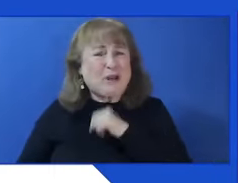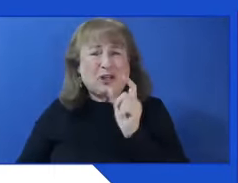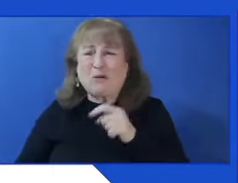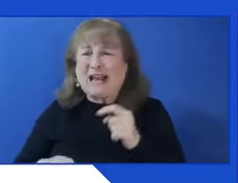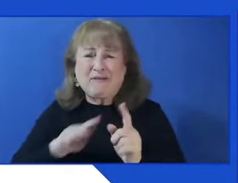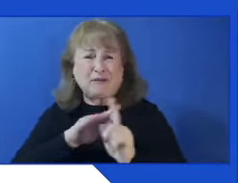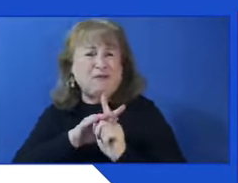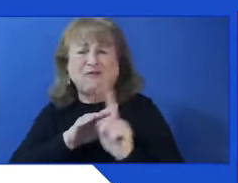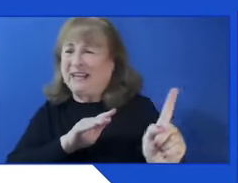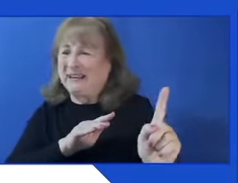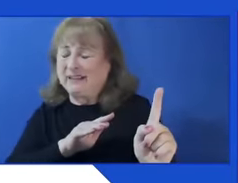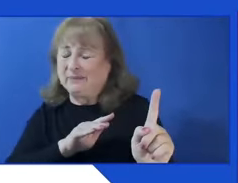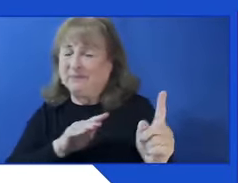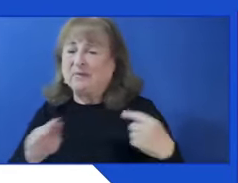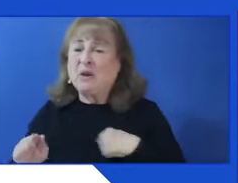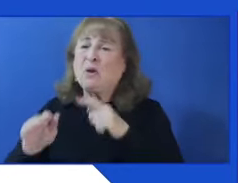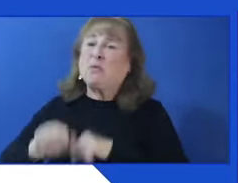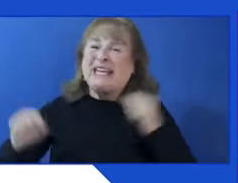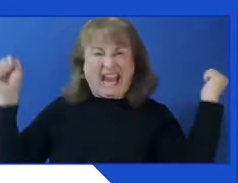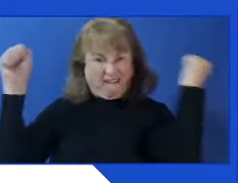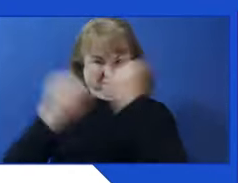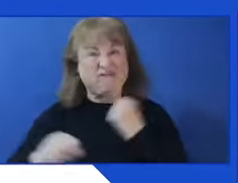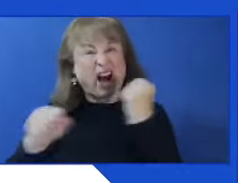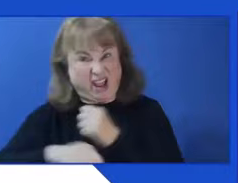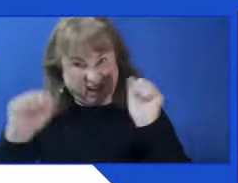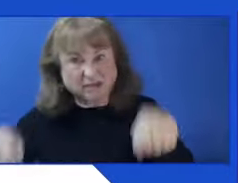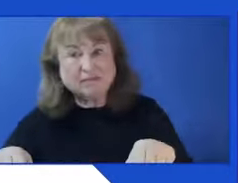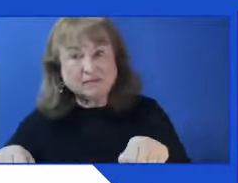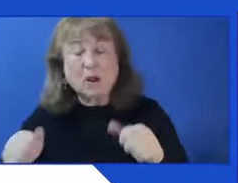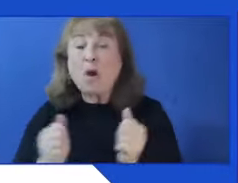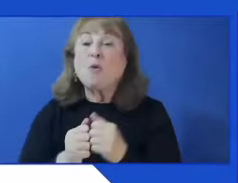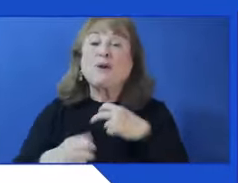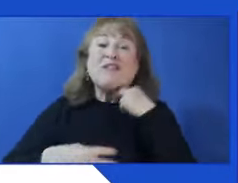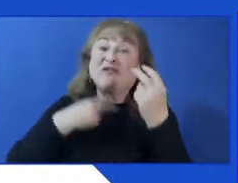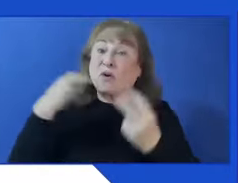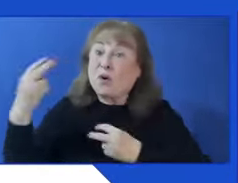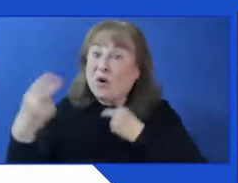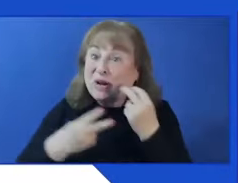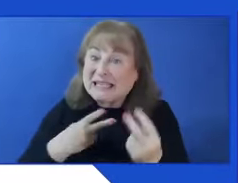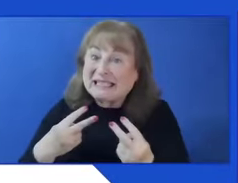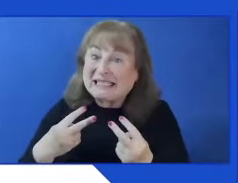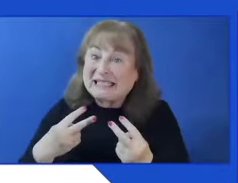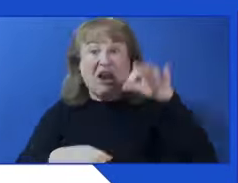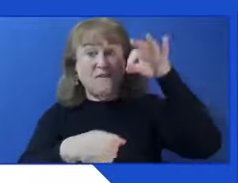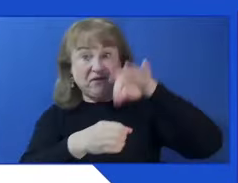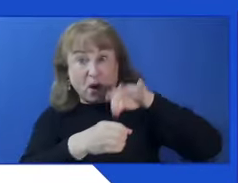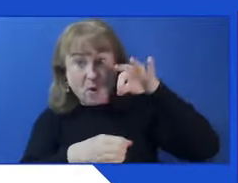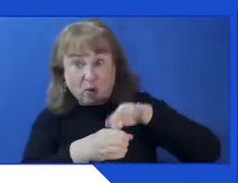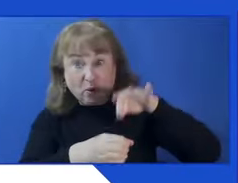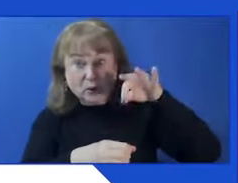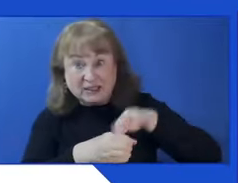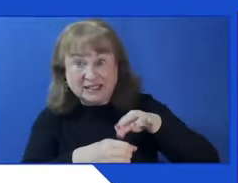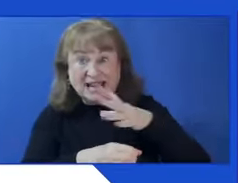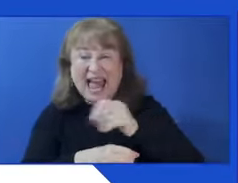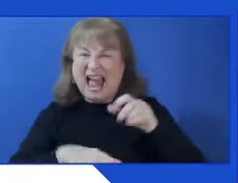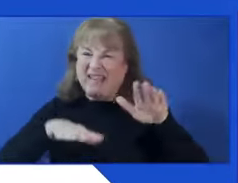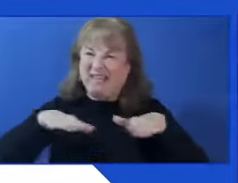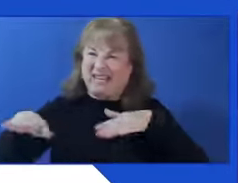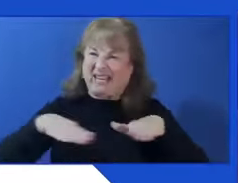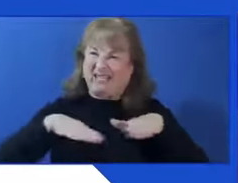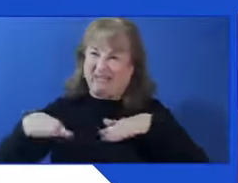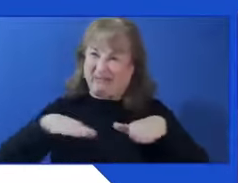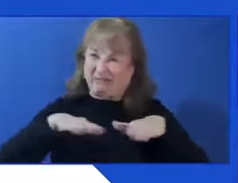flight. We can fight with our voices, our votes, and our feet.